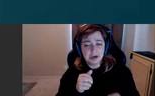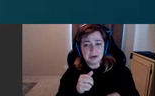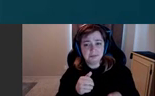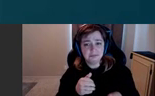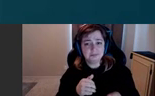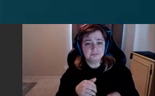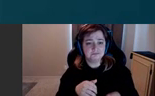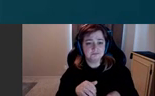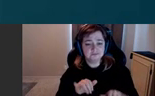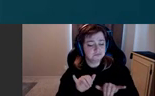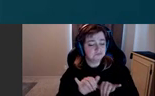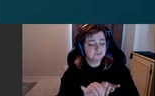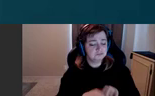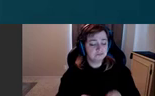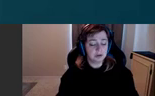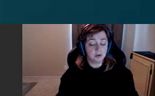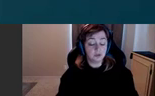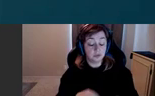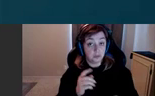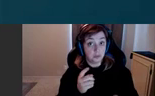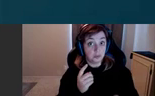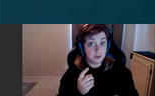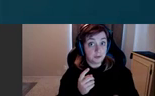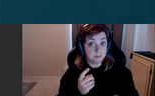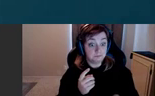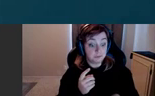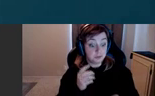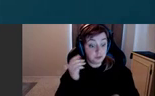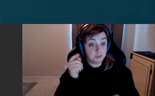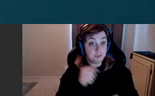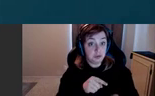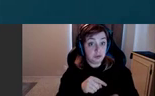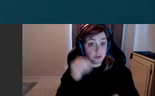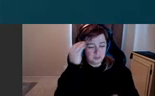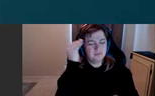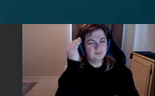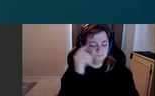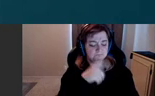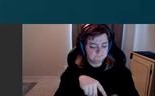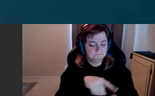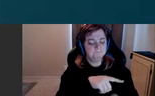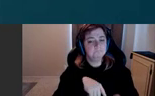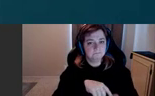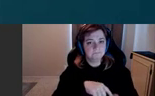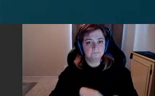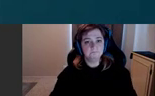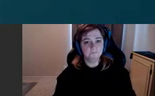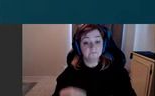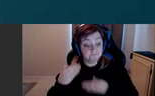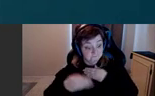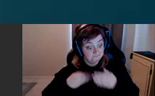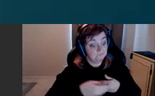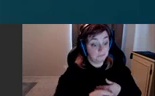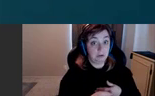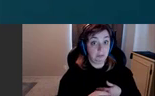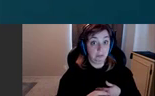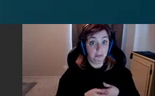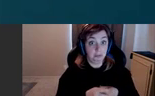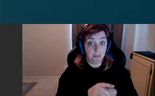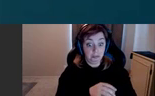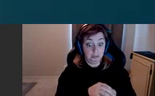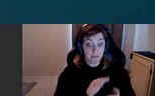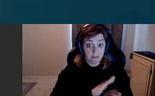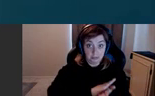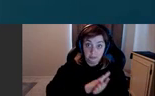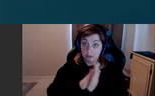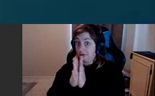the only thing that you've ever known, really. And it's been grounded in your foundation for generations and thousands of years. And then one day that